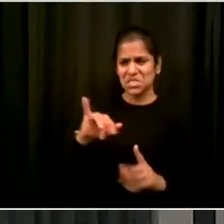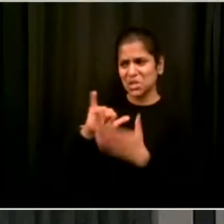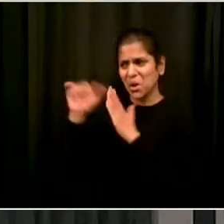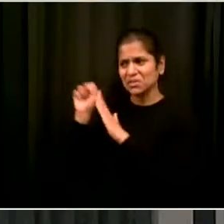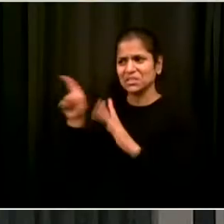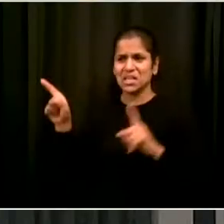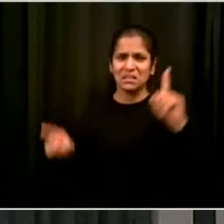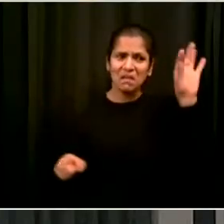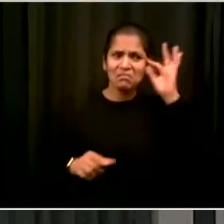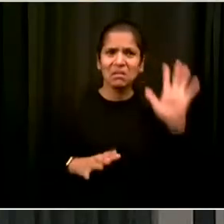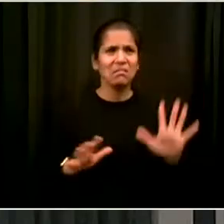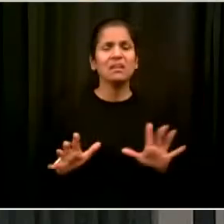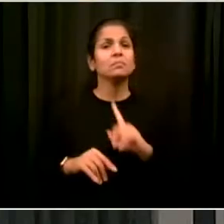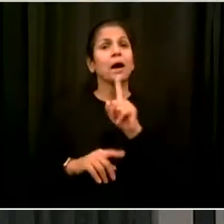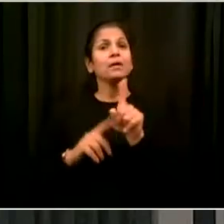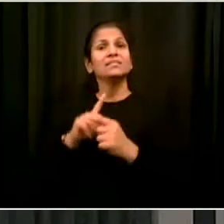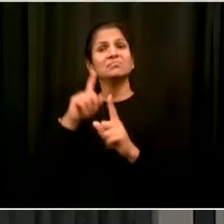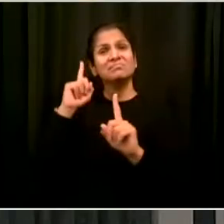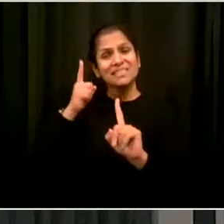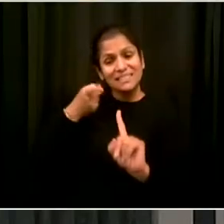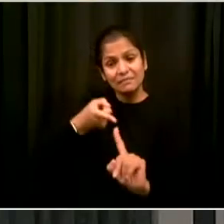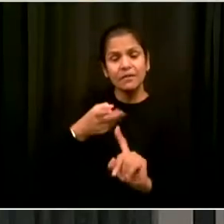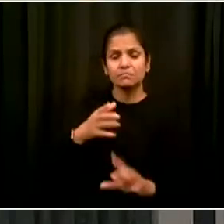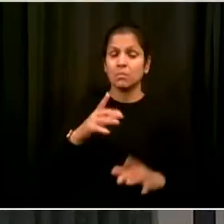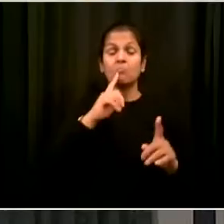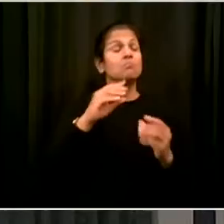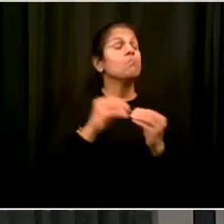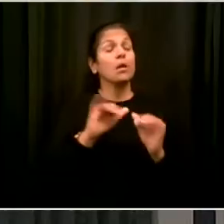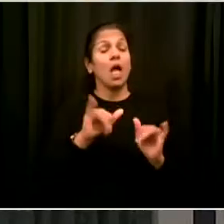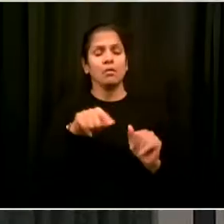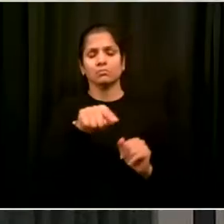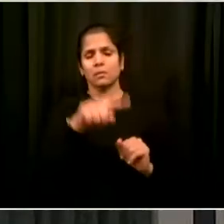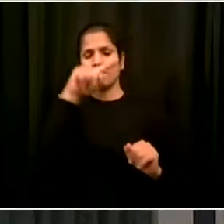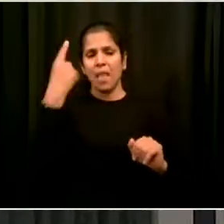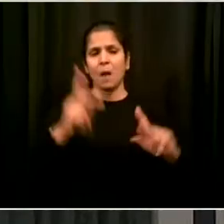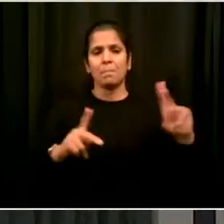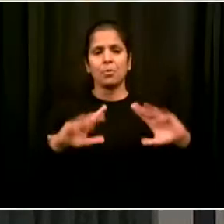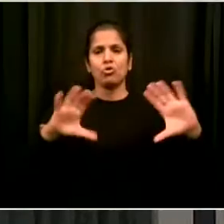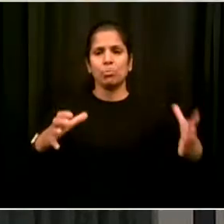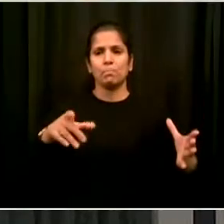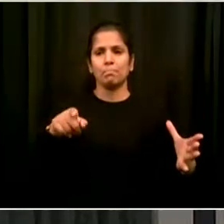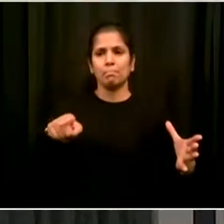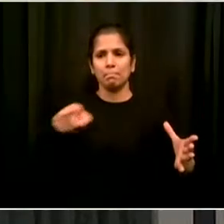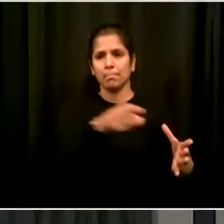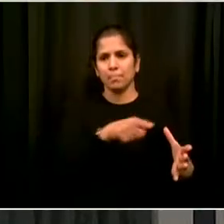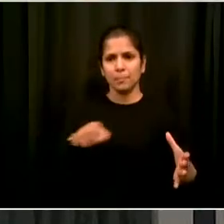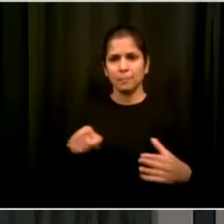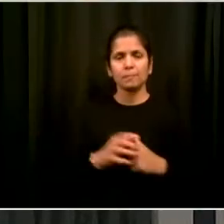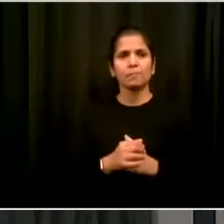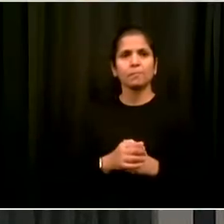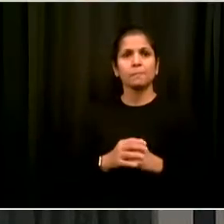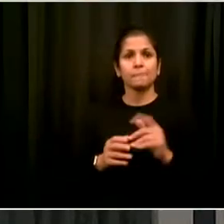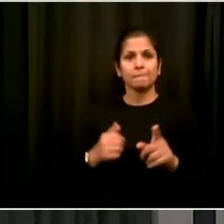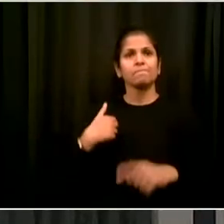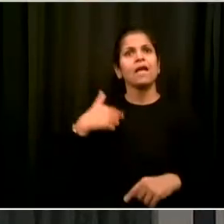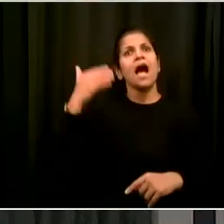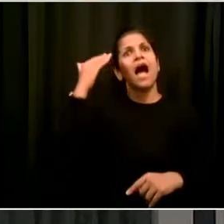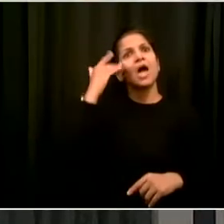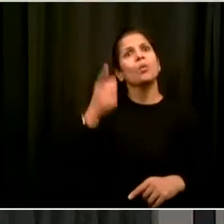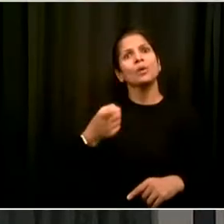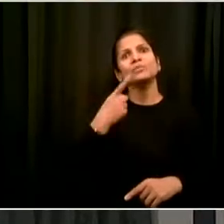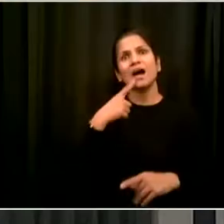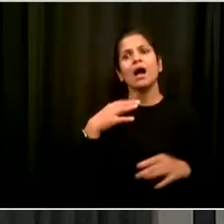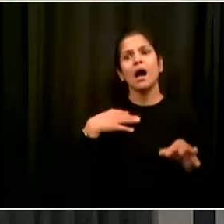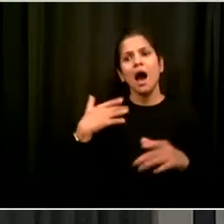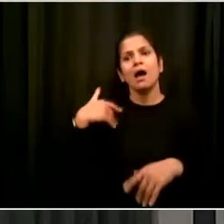certain neighborhoods and going to them, but how, if someone has such a strong opinion, especially of distrust, how